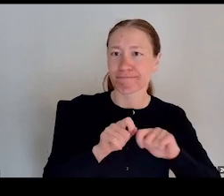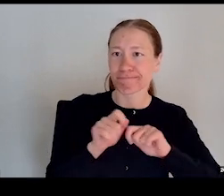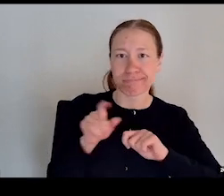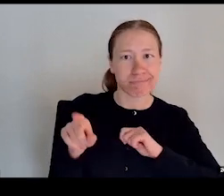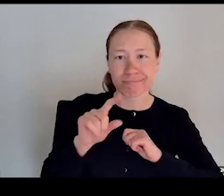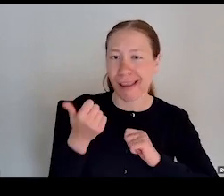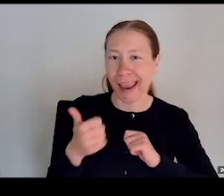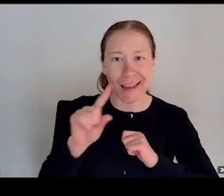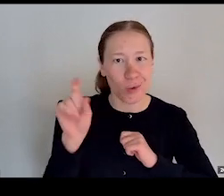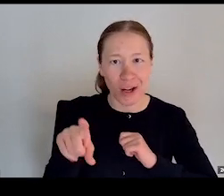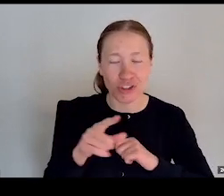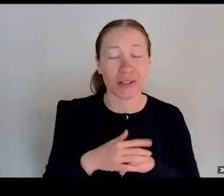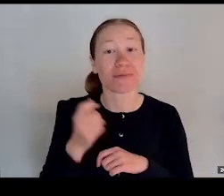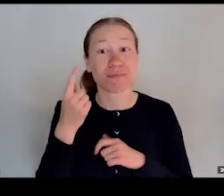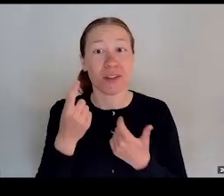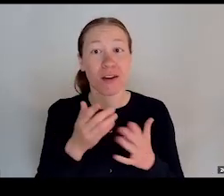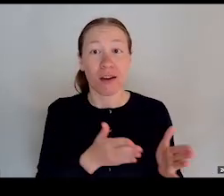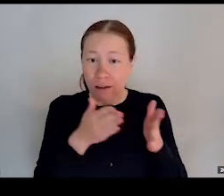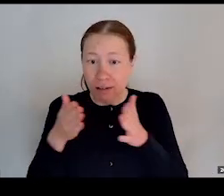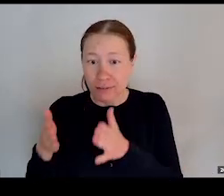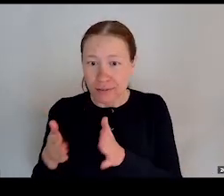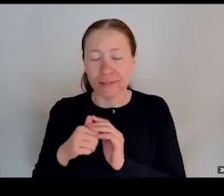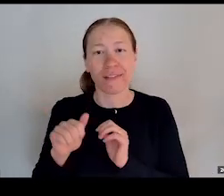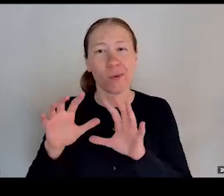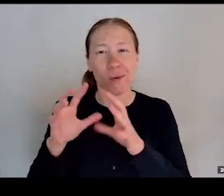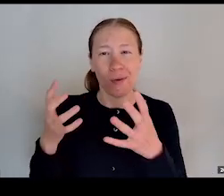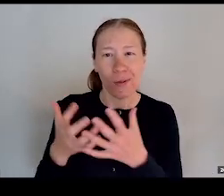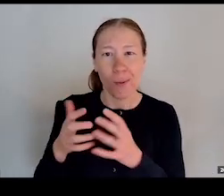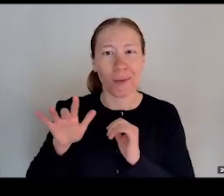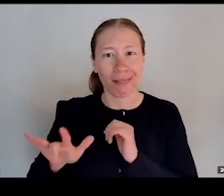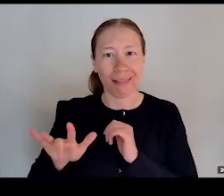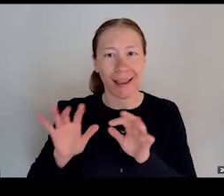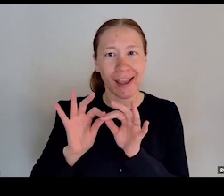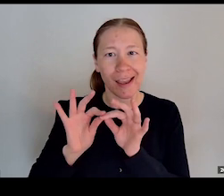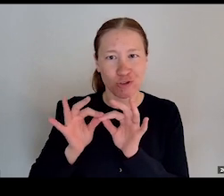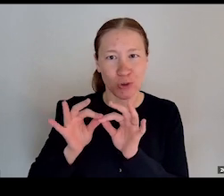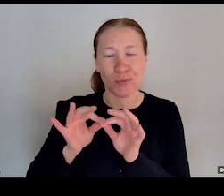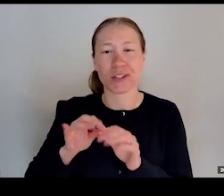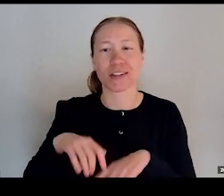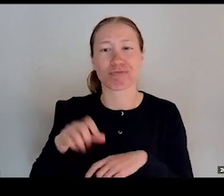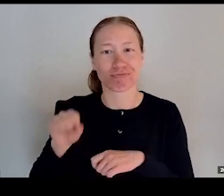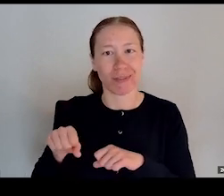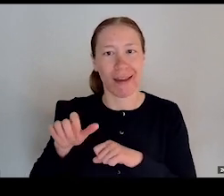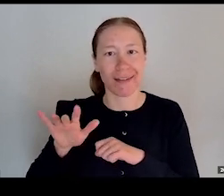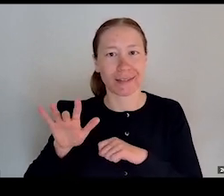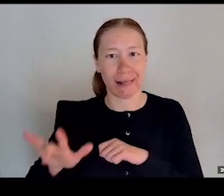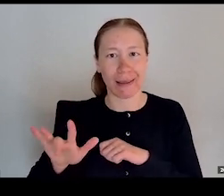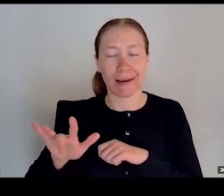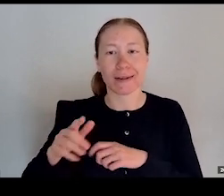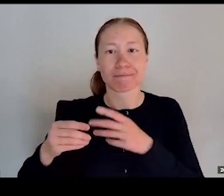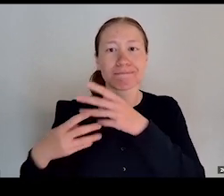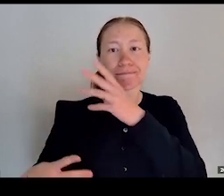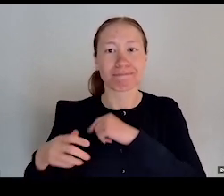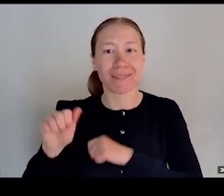There is also a link where you can turn on American Sign Language interpretation. So this can be utilized by clicking first on